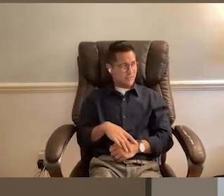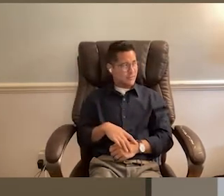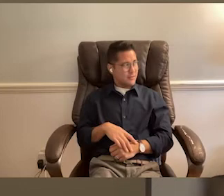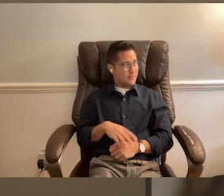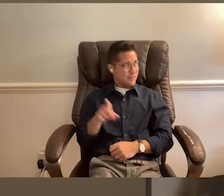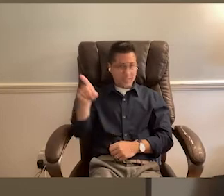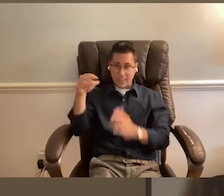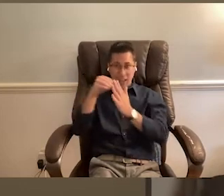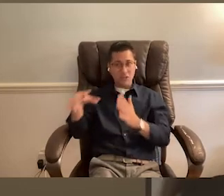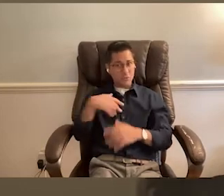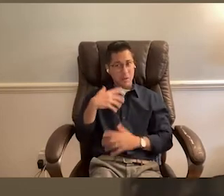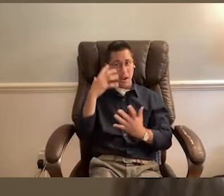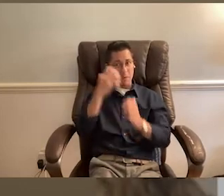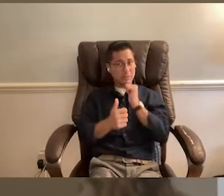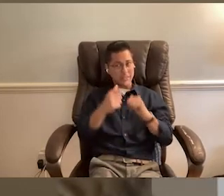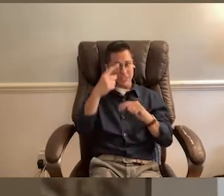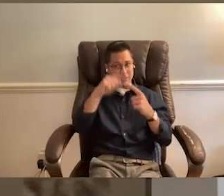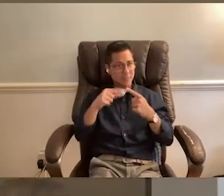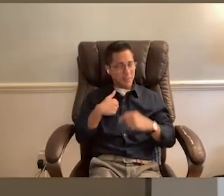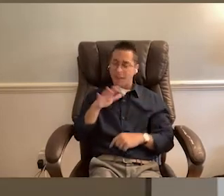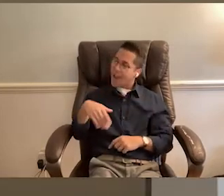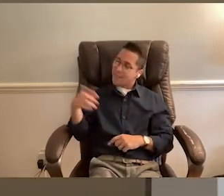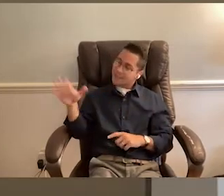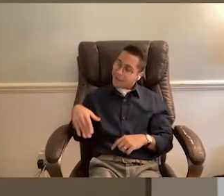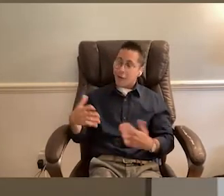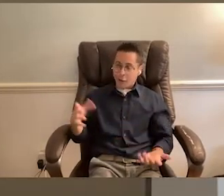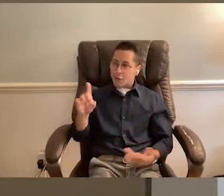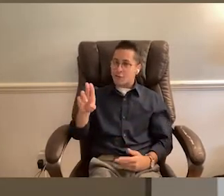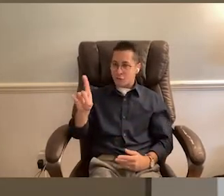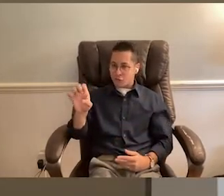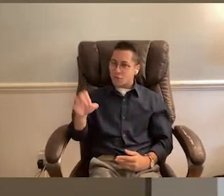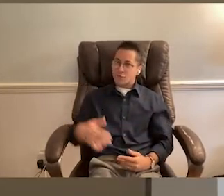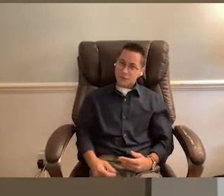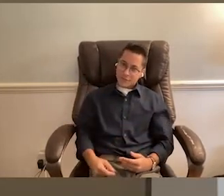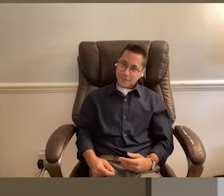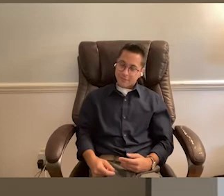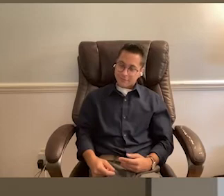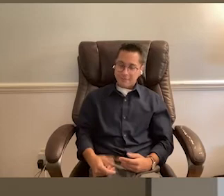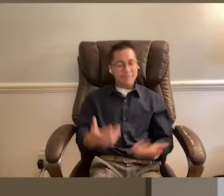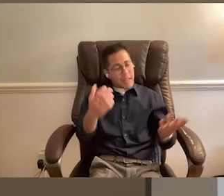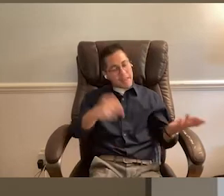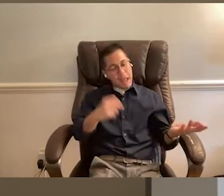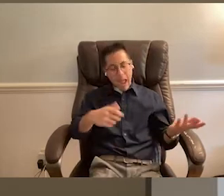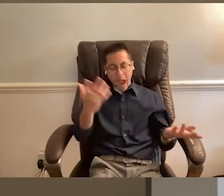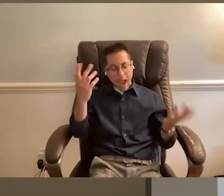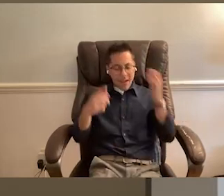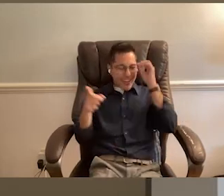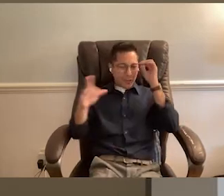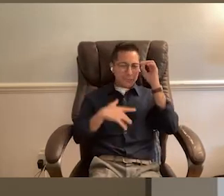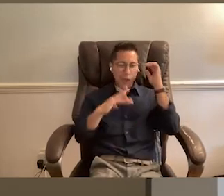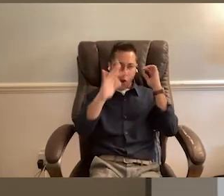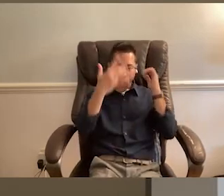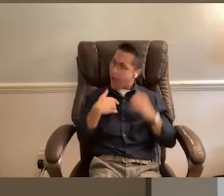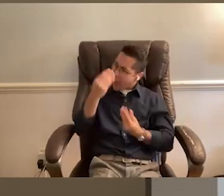times, this is the first time they've ever been away from their family, from their guardian. And we, like I said, we treat them like adults. We hold